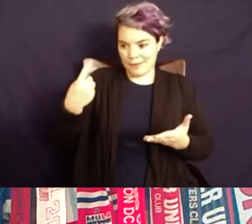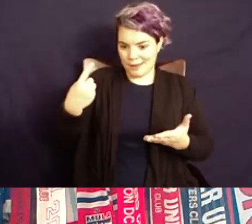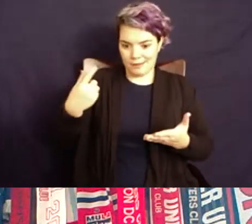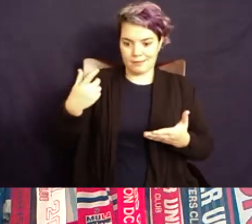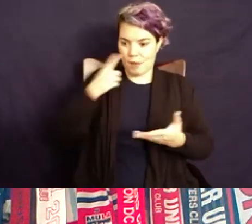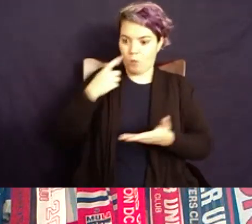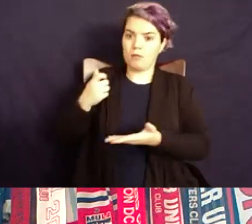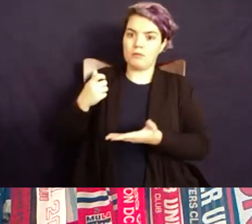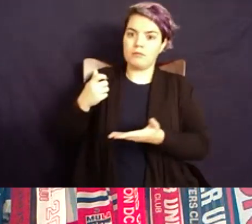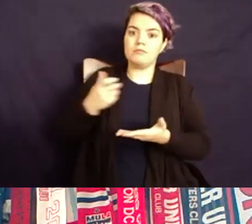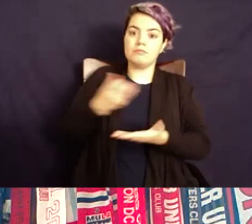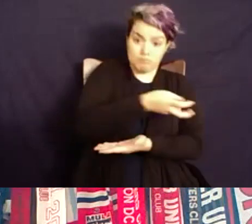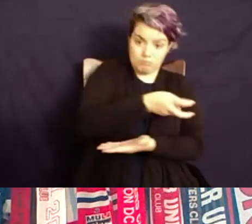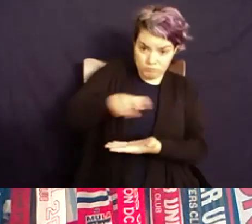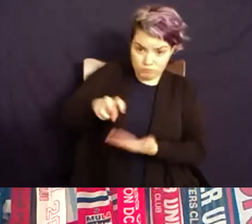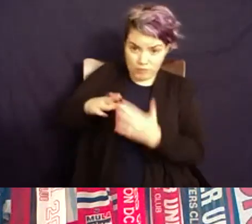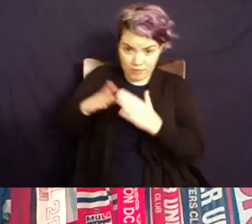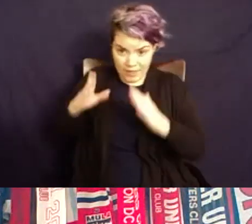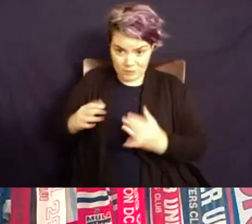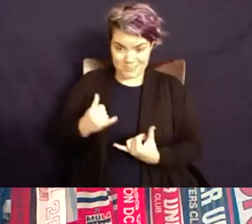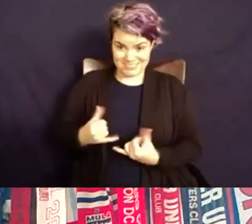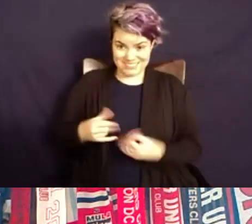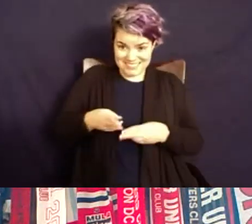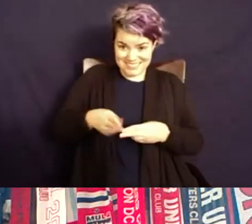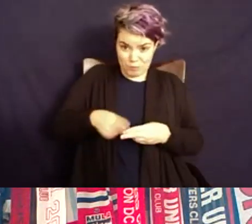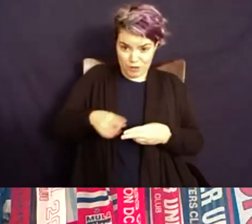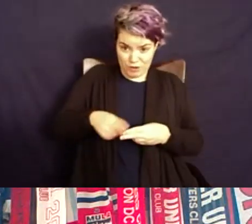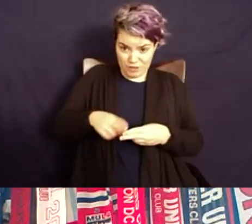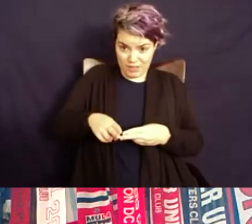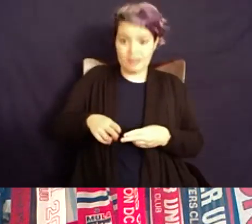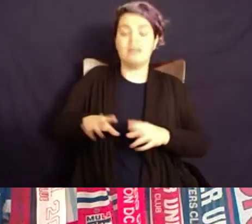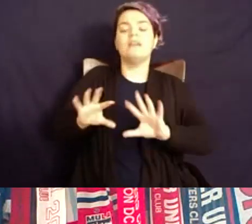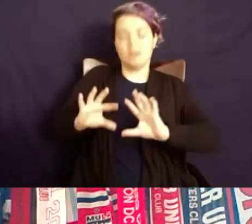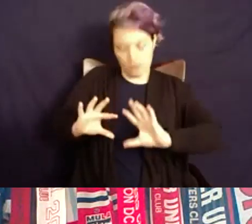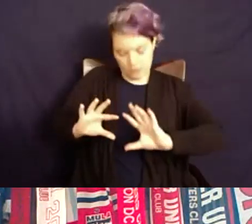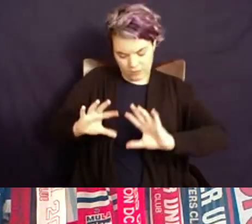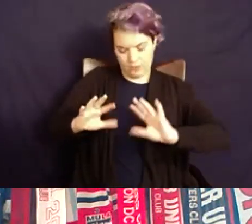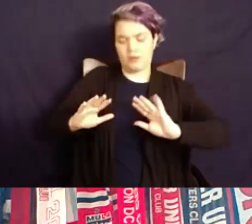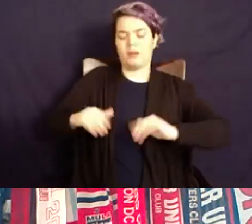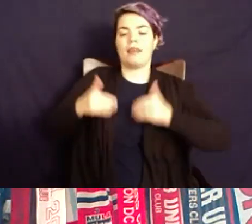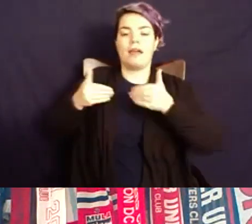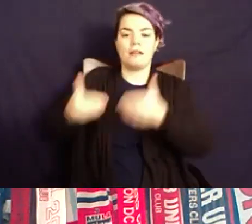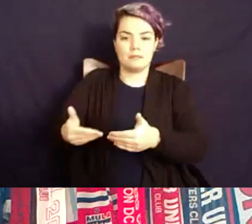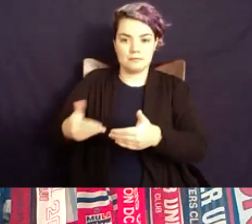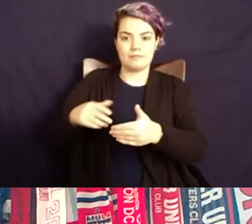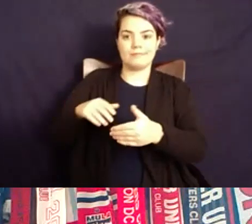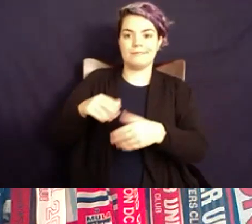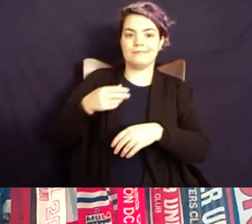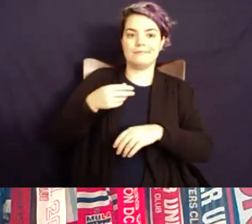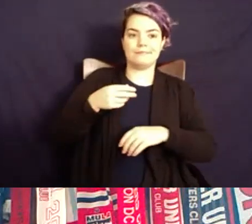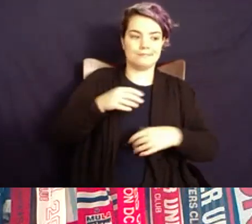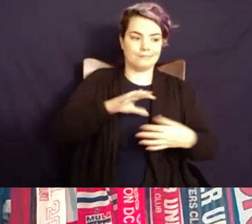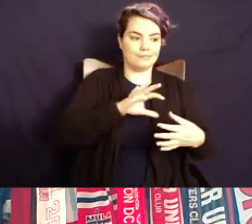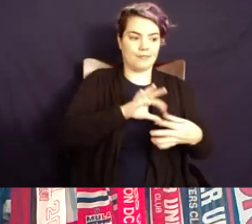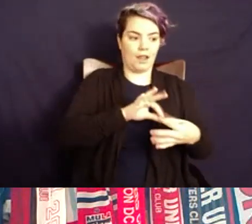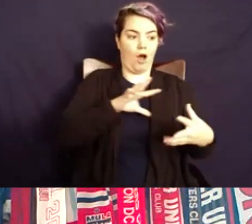enable the person to get into housing in the meantime and buy time until, you know, that person can get transitioned off and onto a